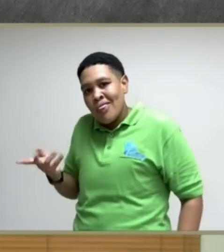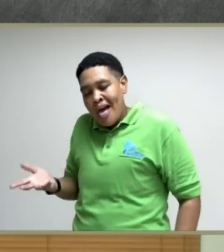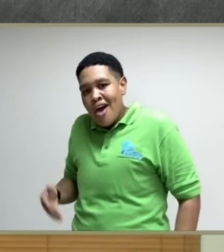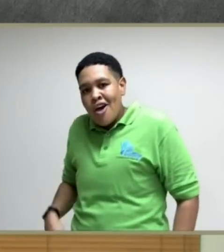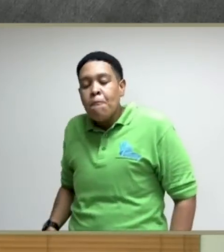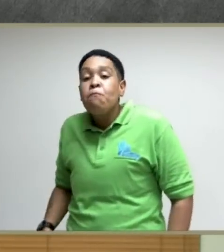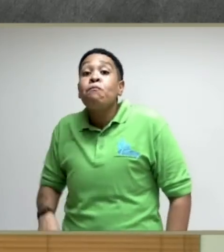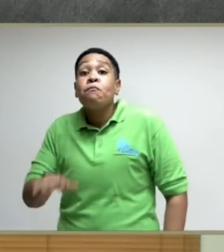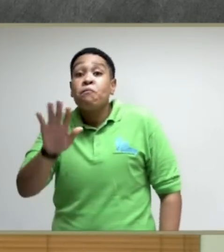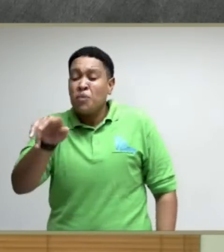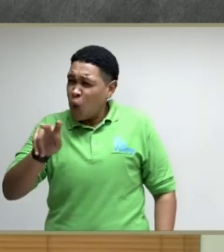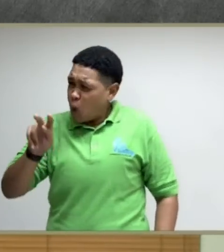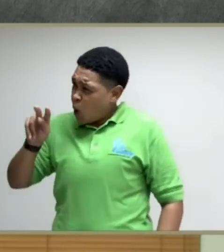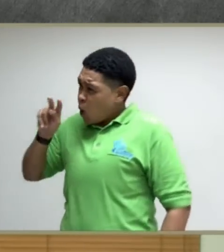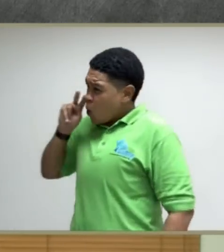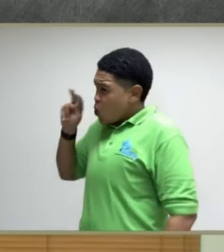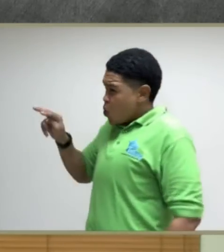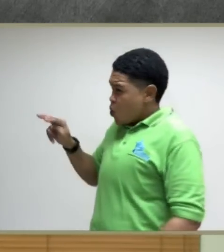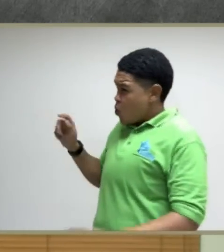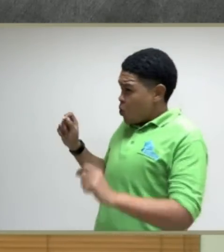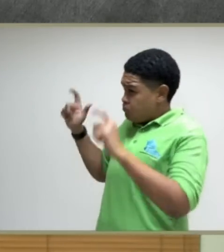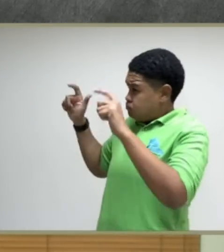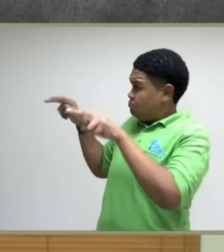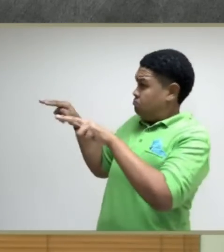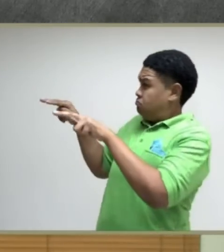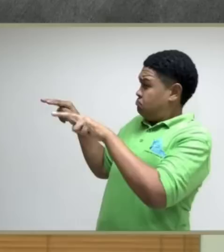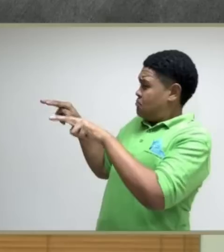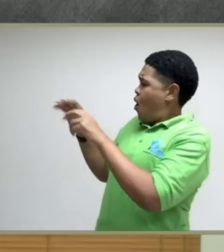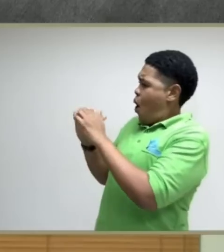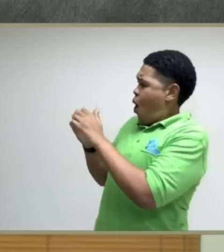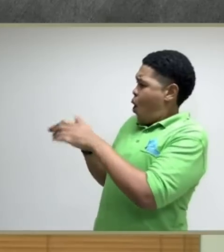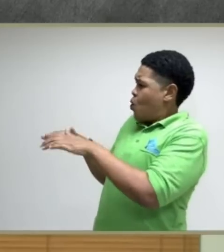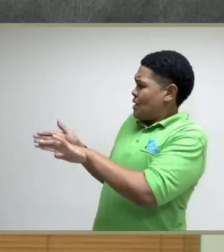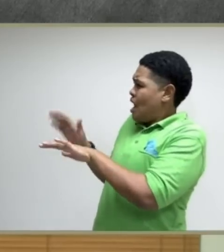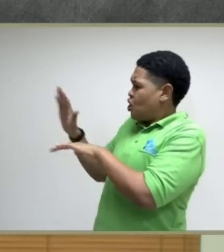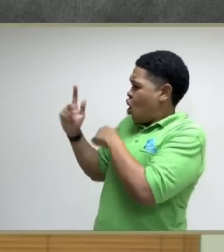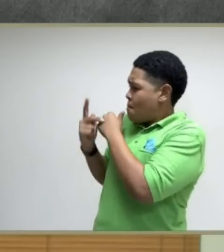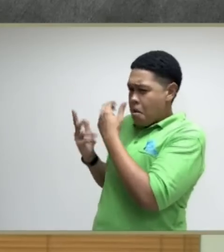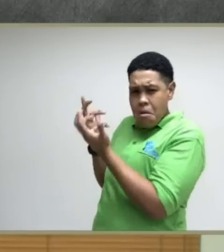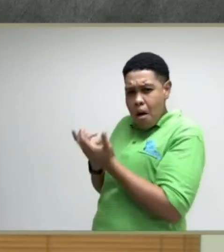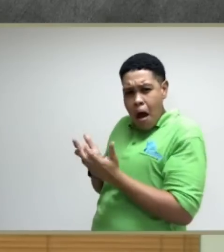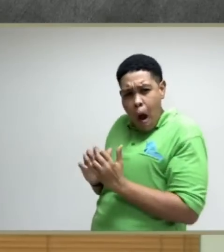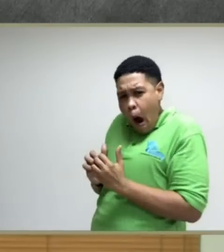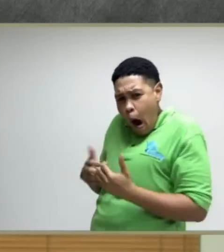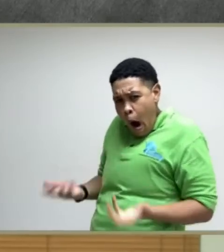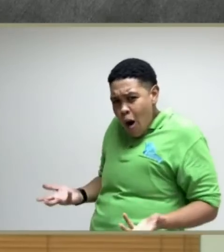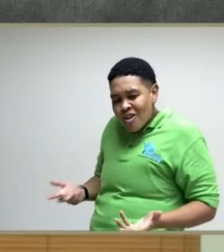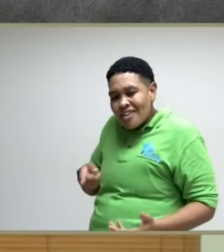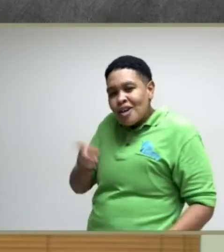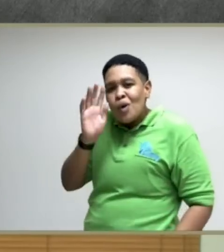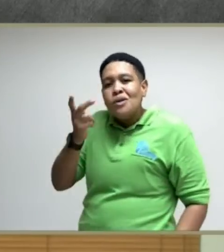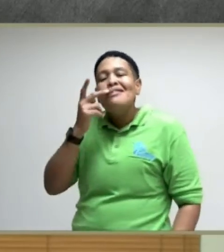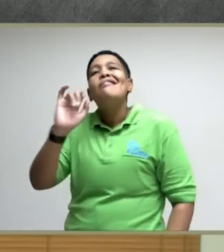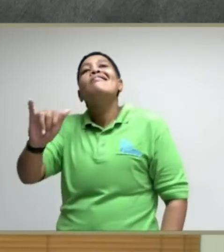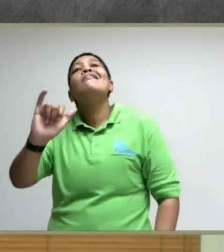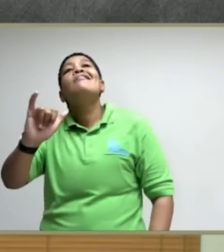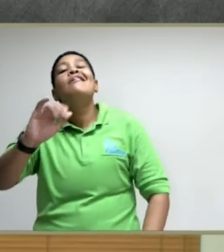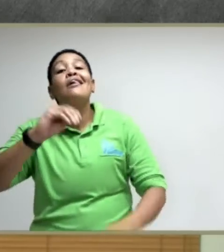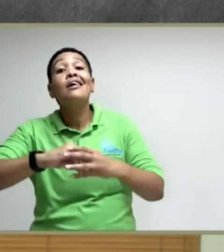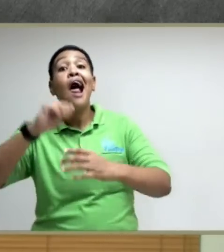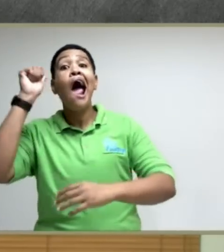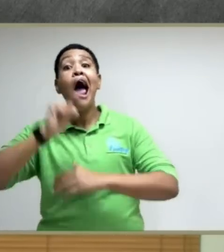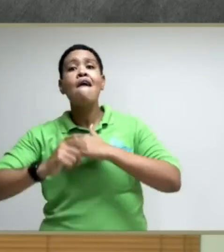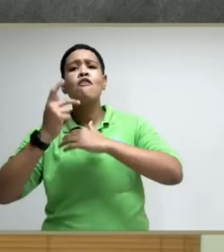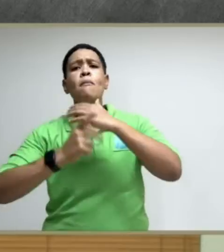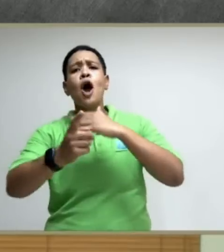If you look again at this slide to see how are deaths in your parish, then you will see that in every